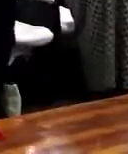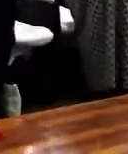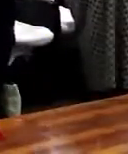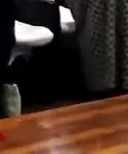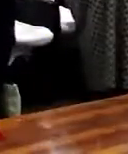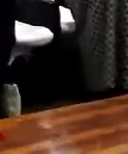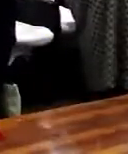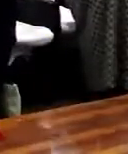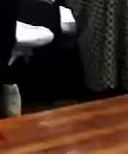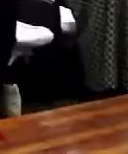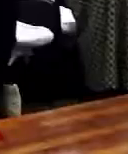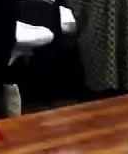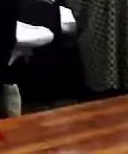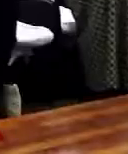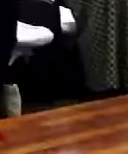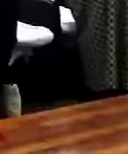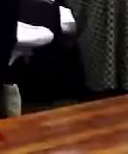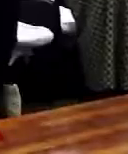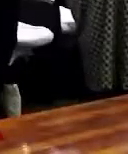Okay.